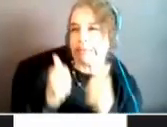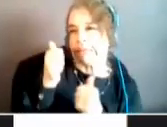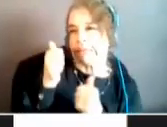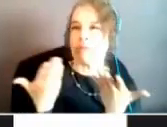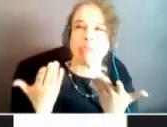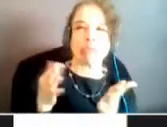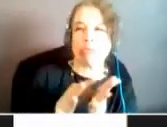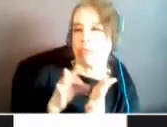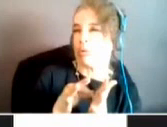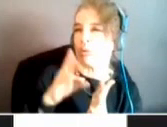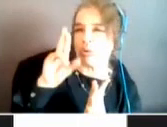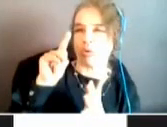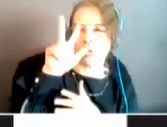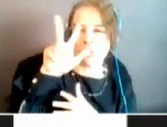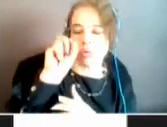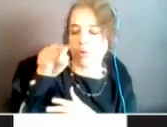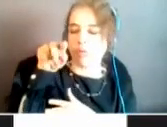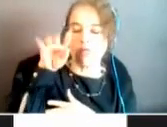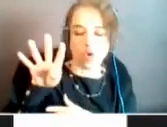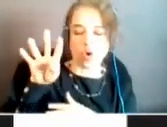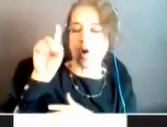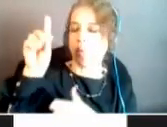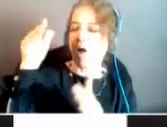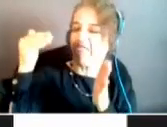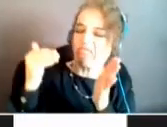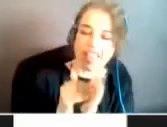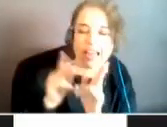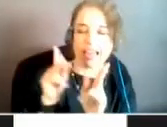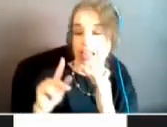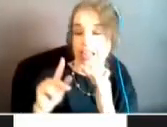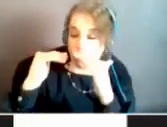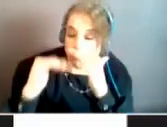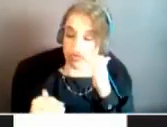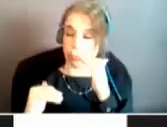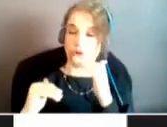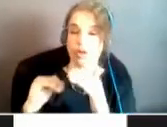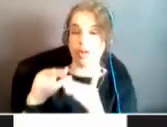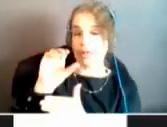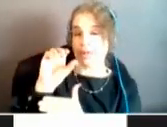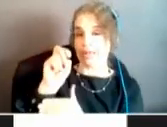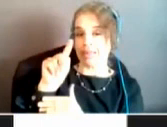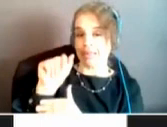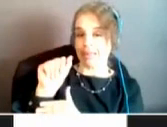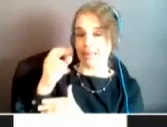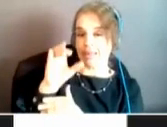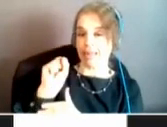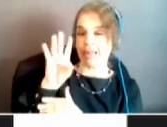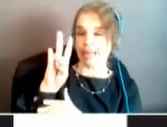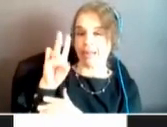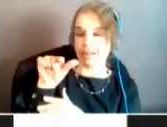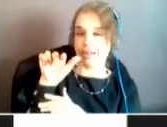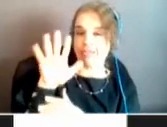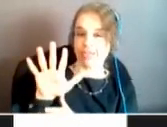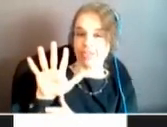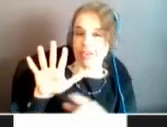for, well, its rate was 30.4 per 100,000. And the lowest rate was in Santa Clara County at